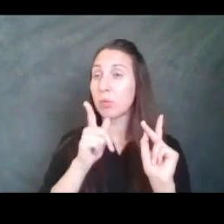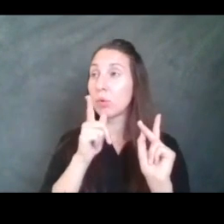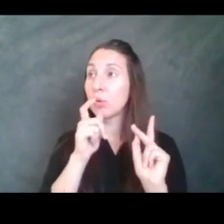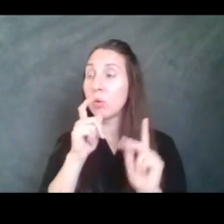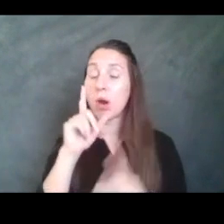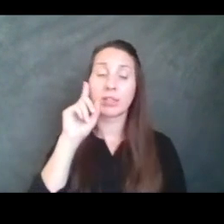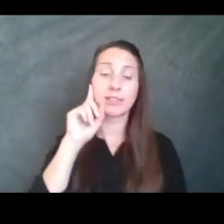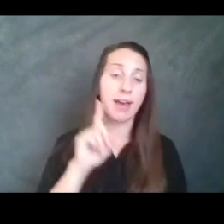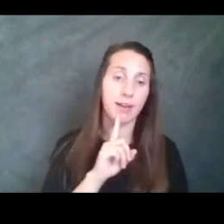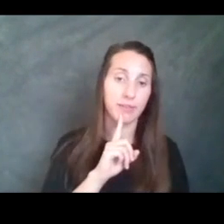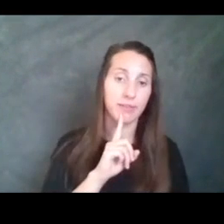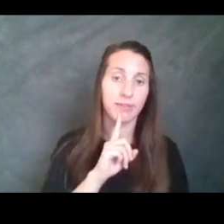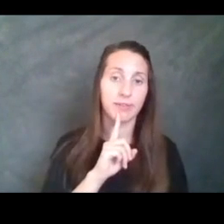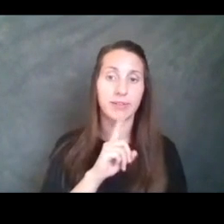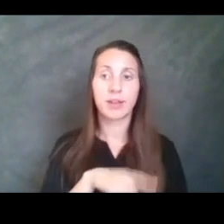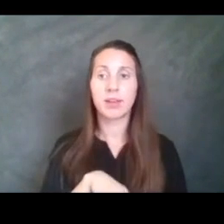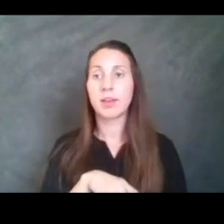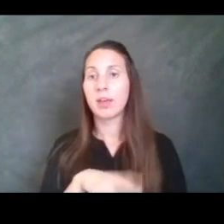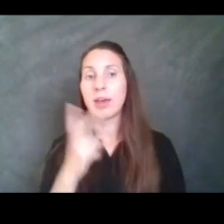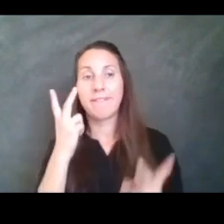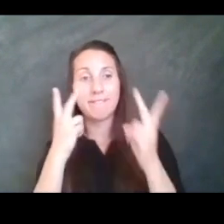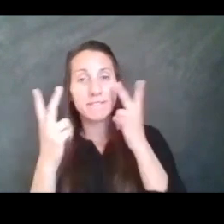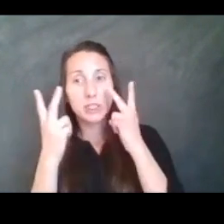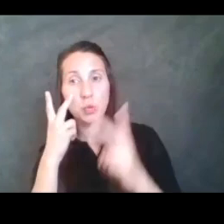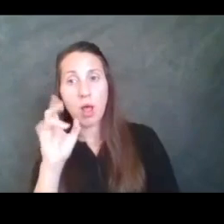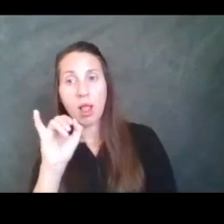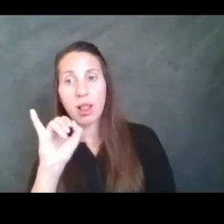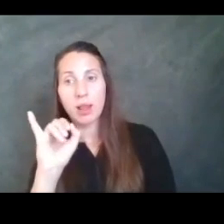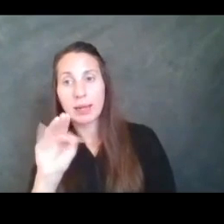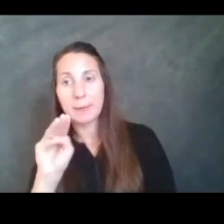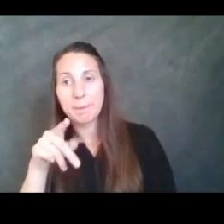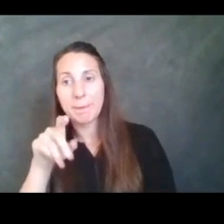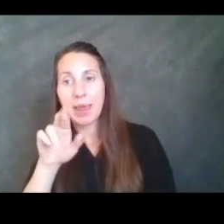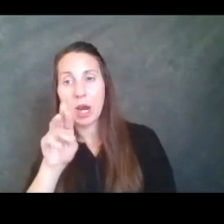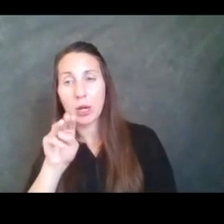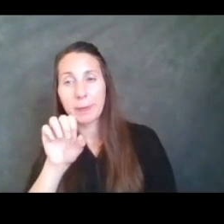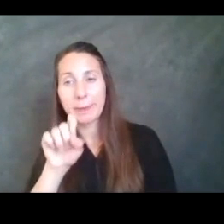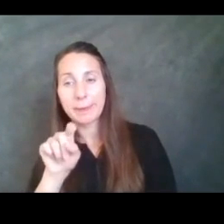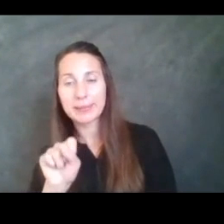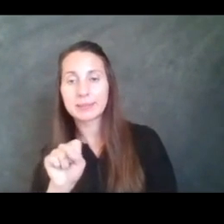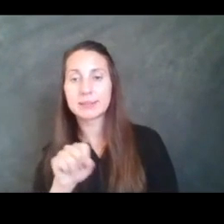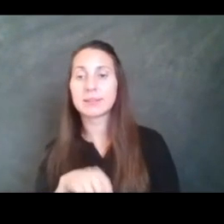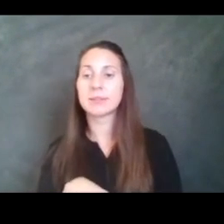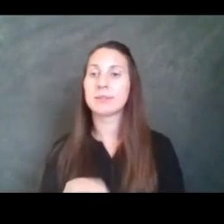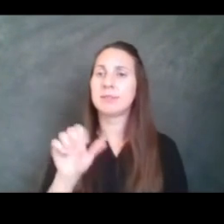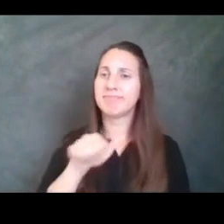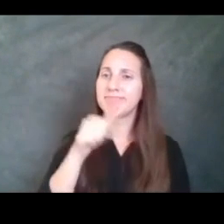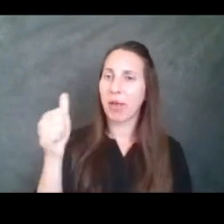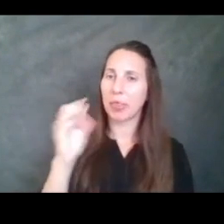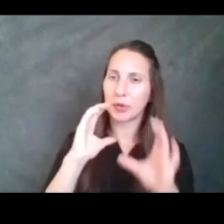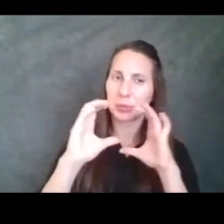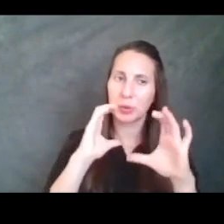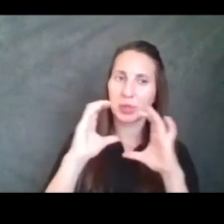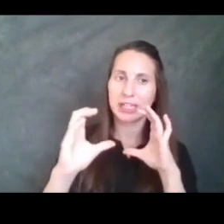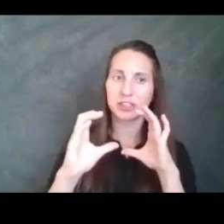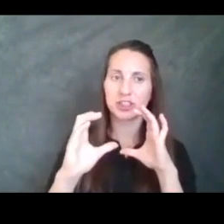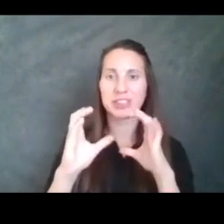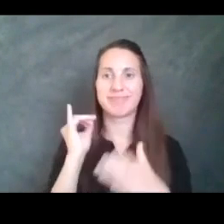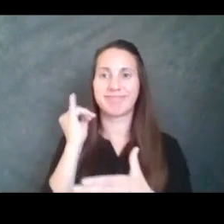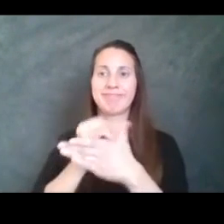deaf, have visual impairments, have other communication